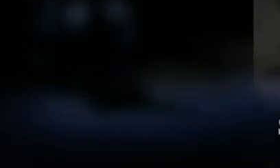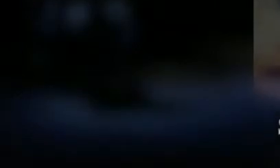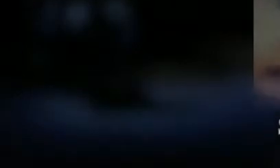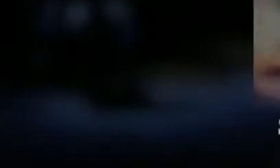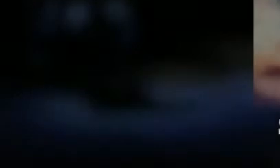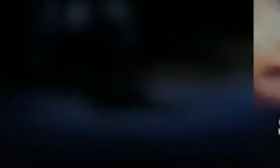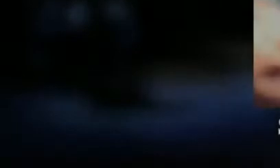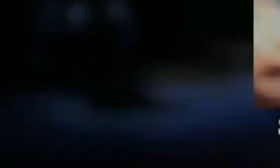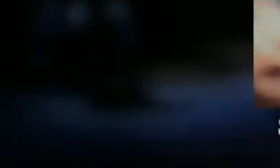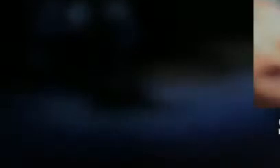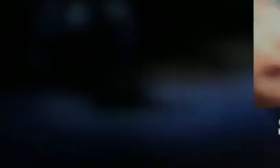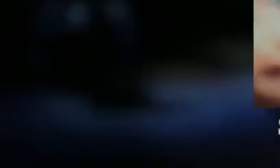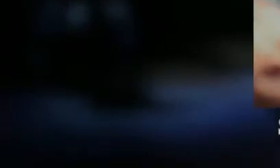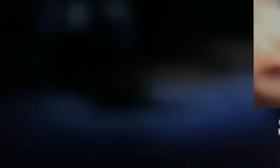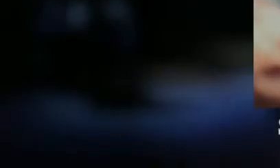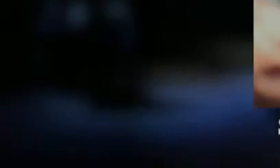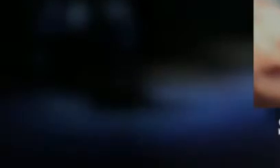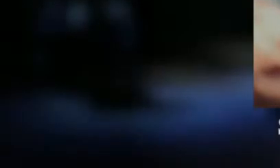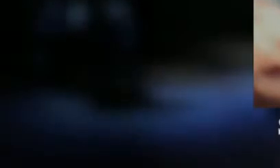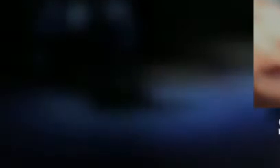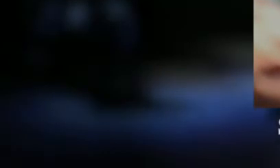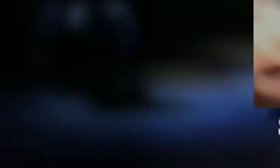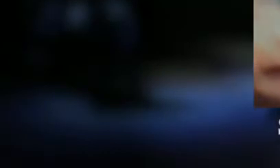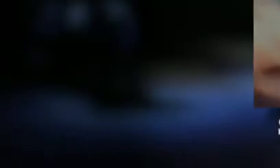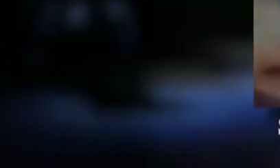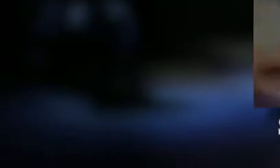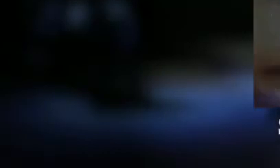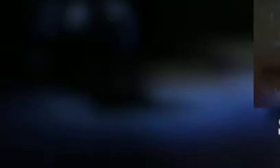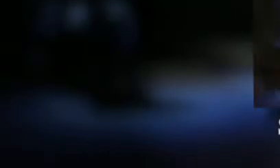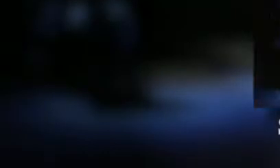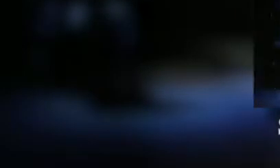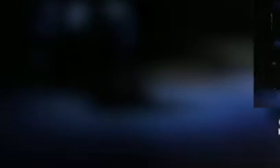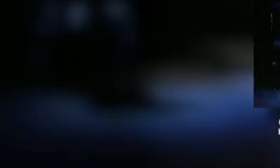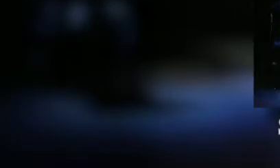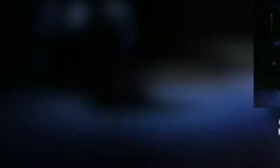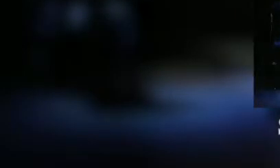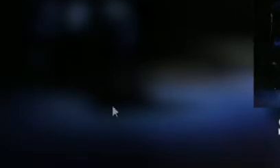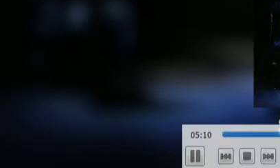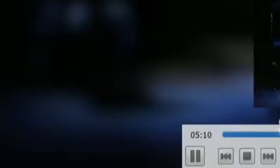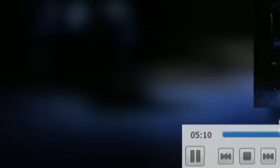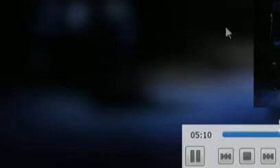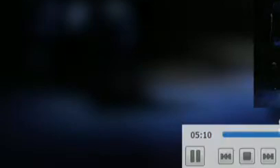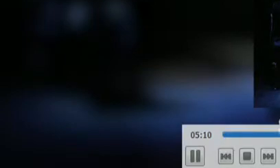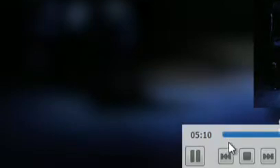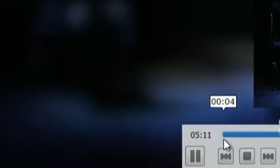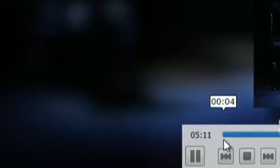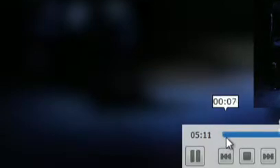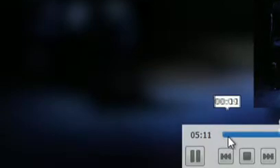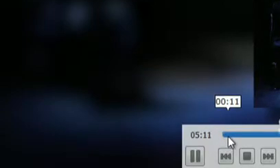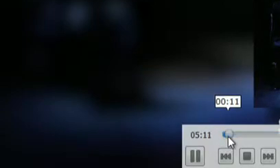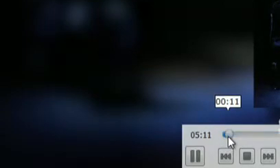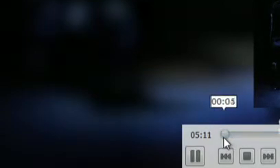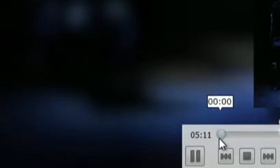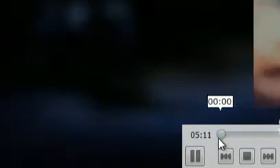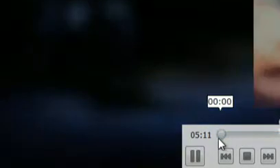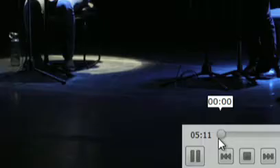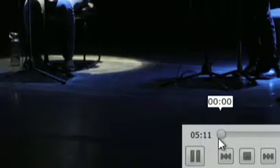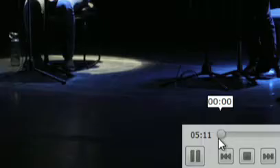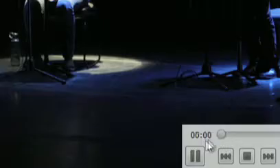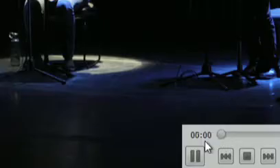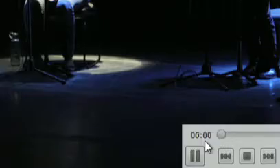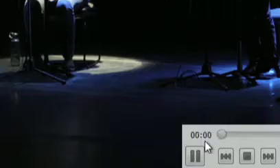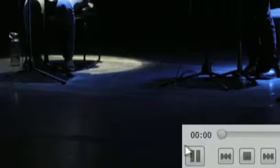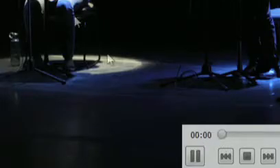My father picks me up. He's quiet. He doesn't say anything. Then we go home and he turns.